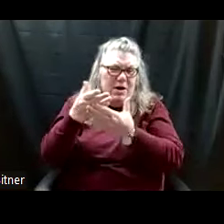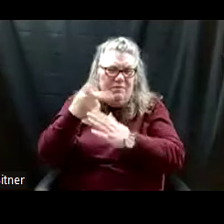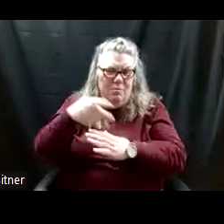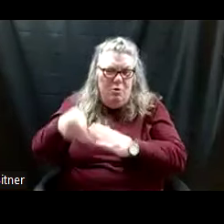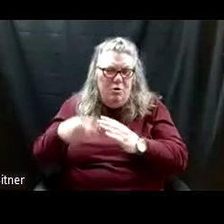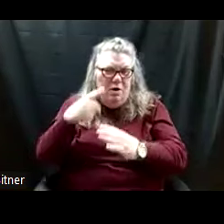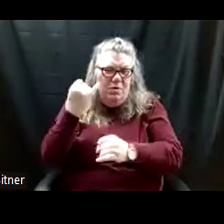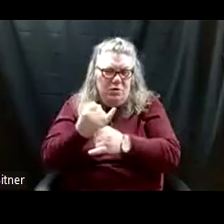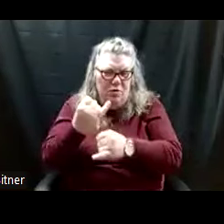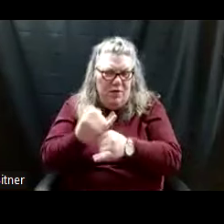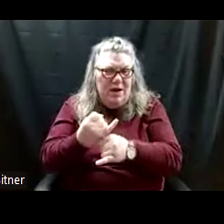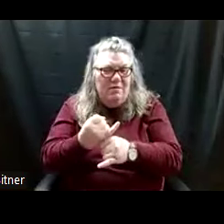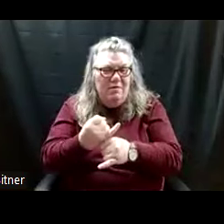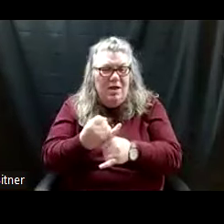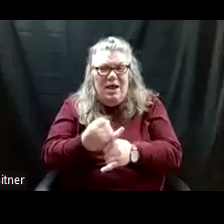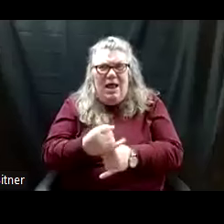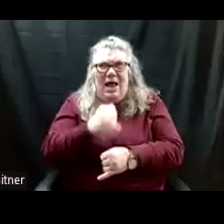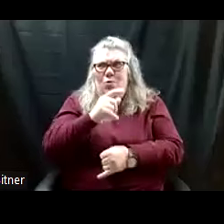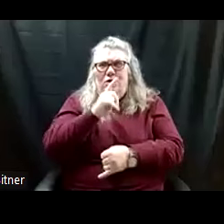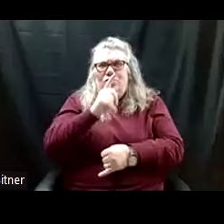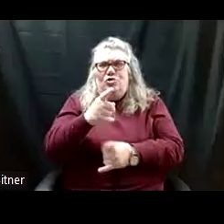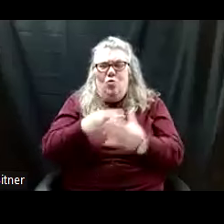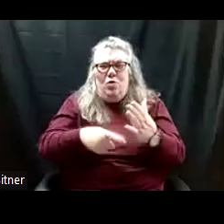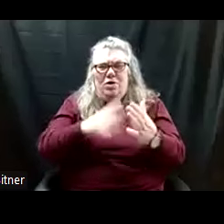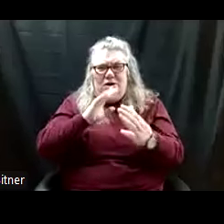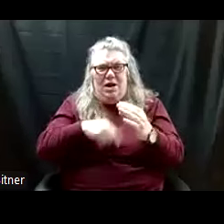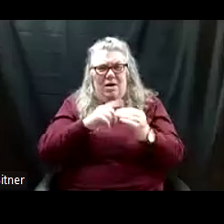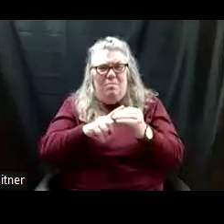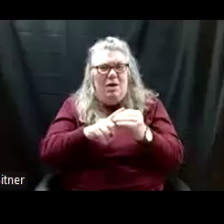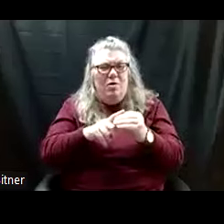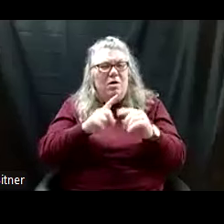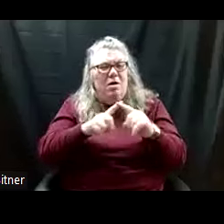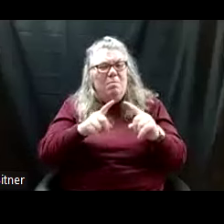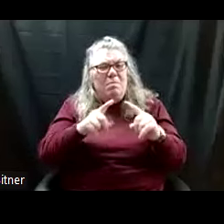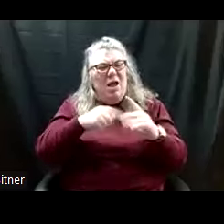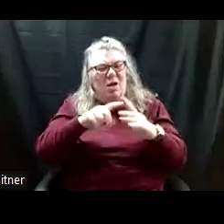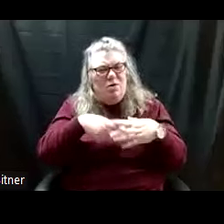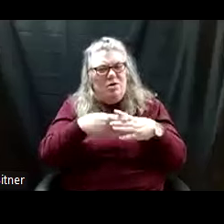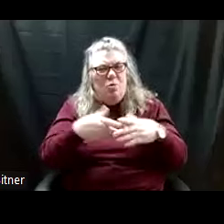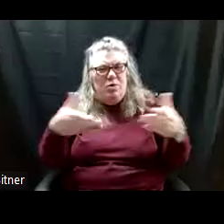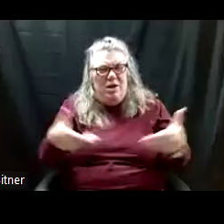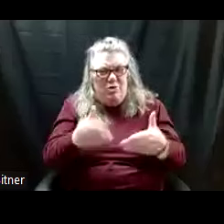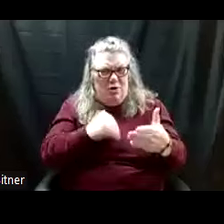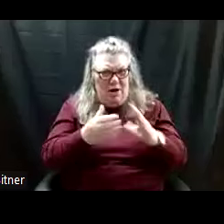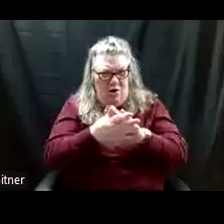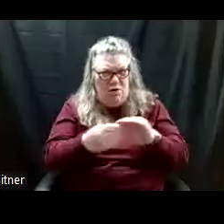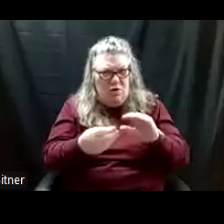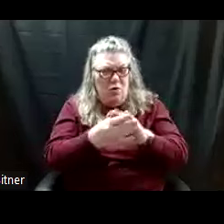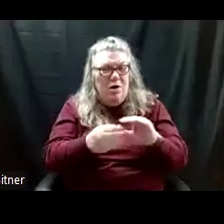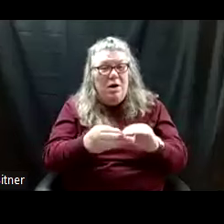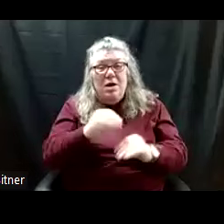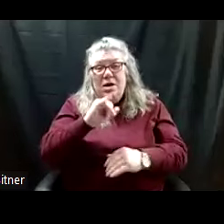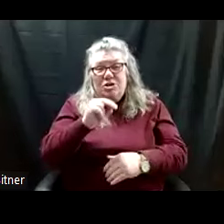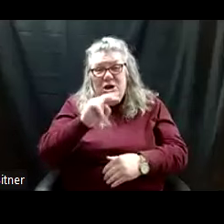Um, so I wasn't entirely sure what all to talk about, but I'll kind of start with introducing our story. On